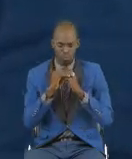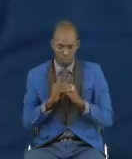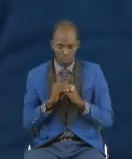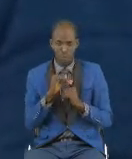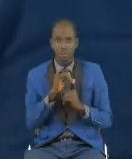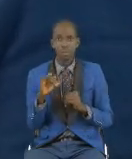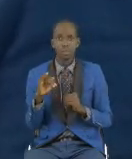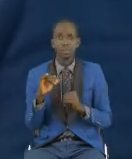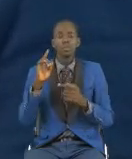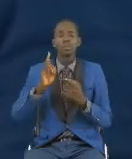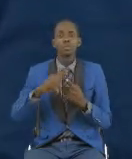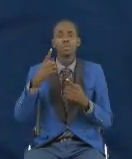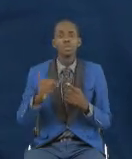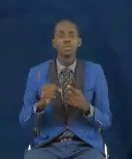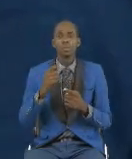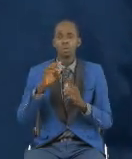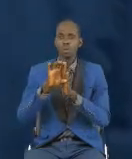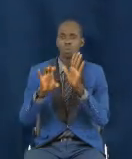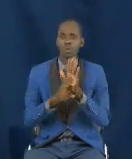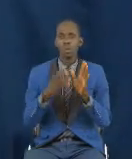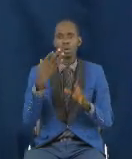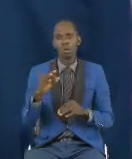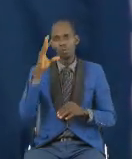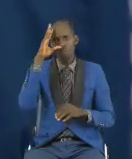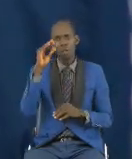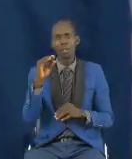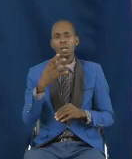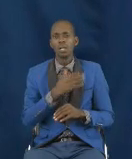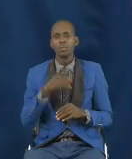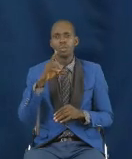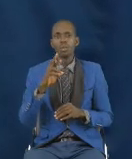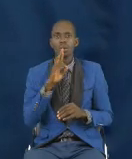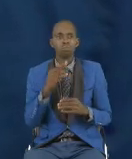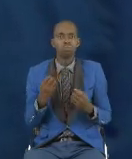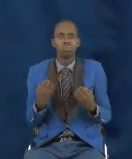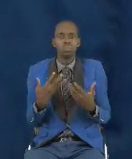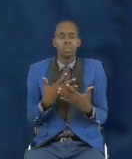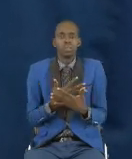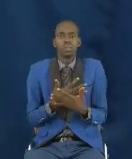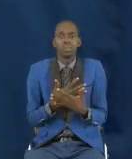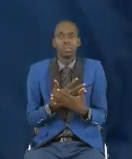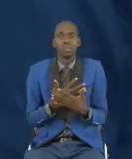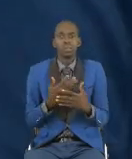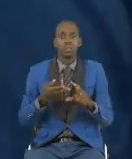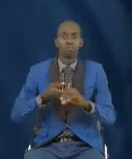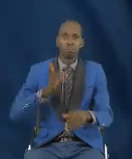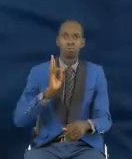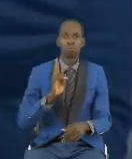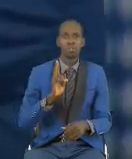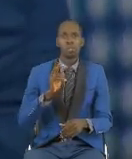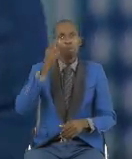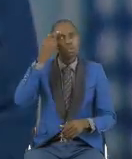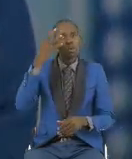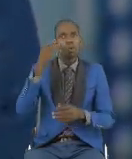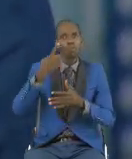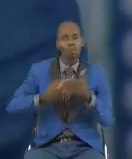the commandments of men and you are chickening out because of what men have said or